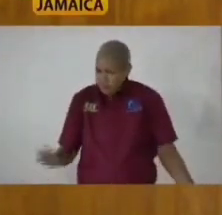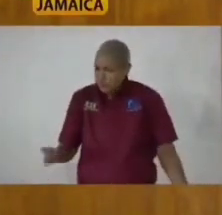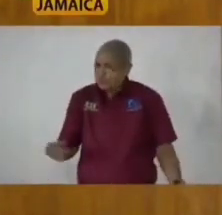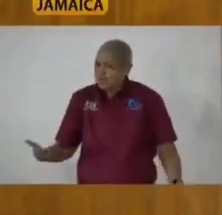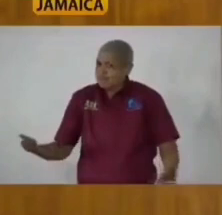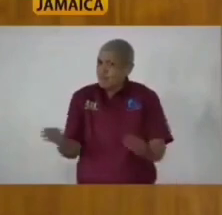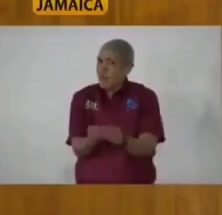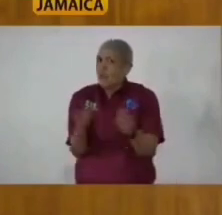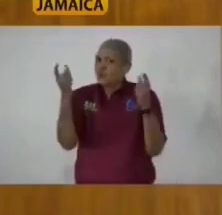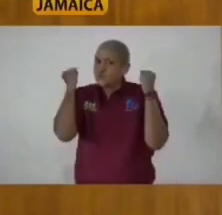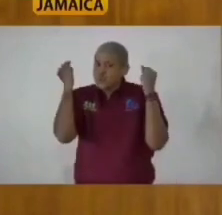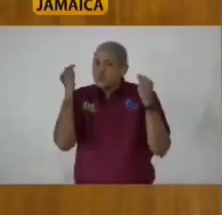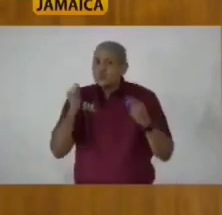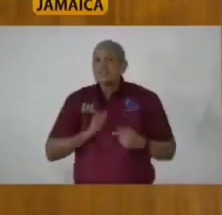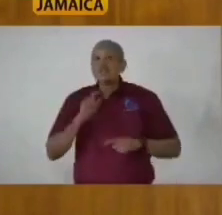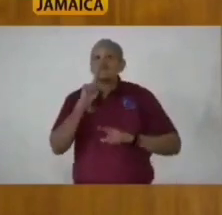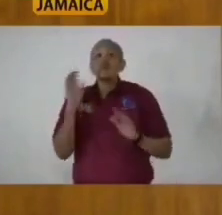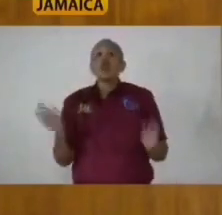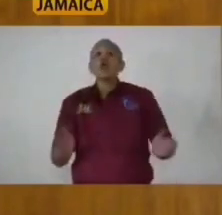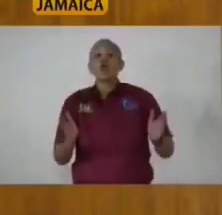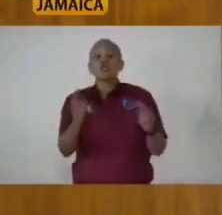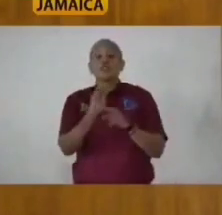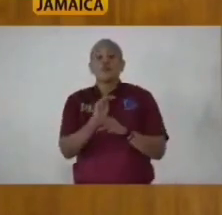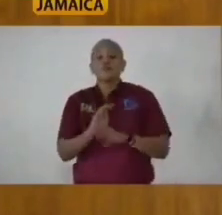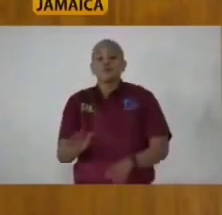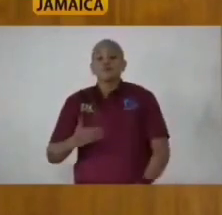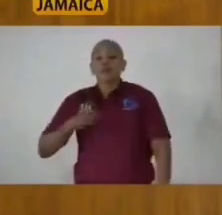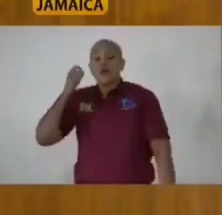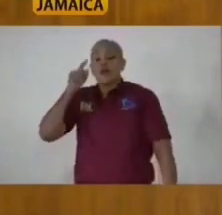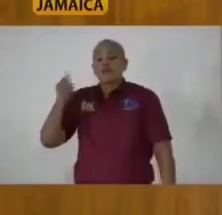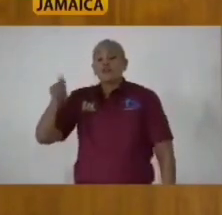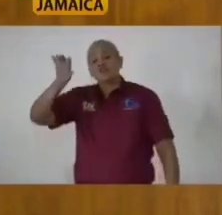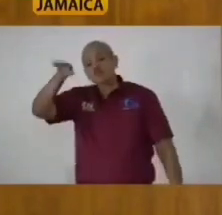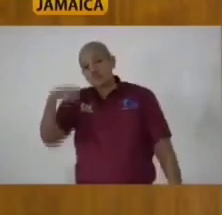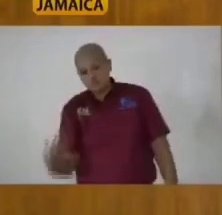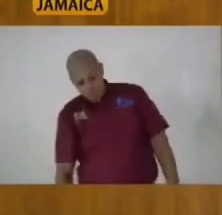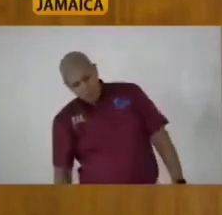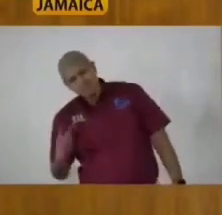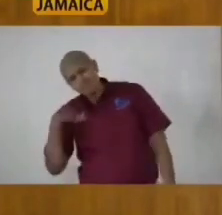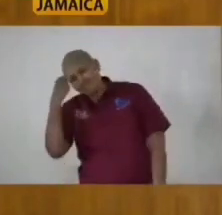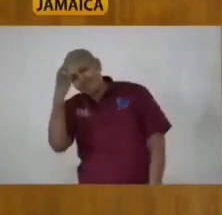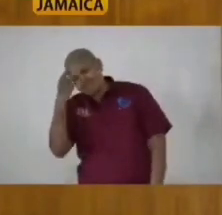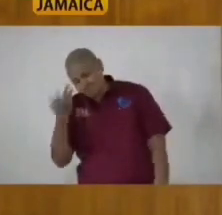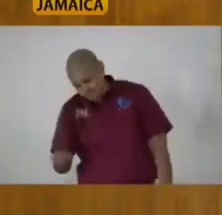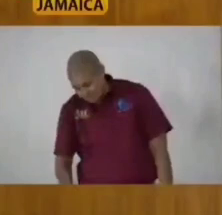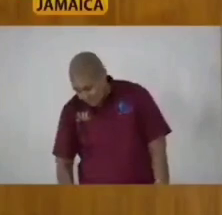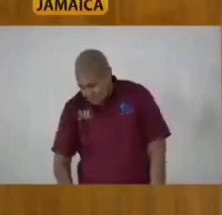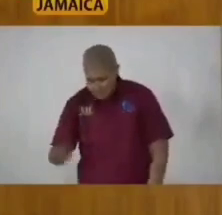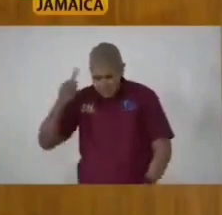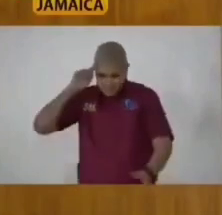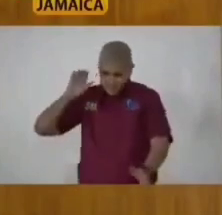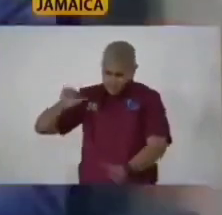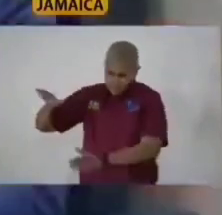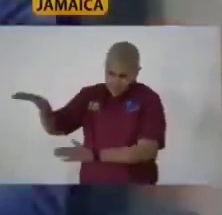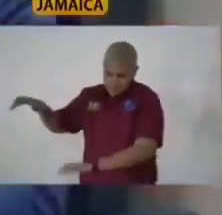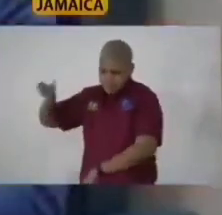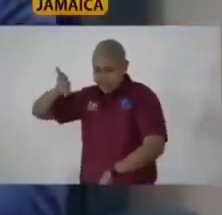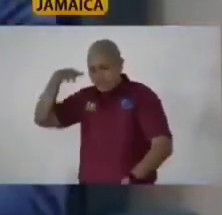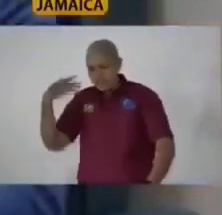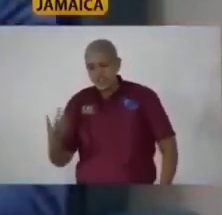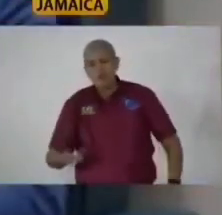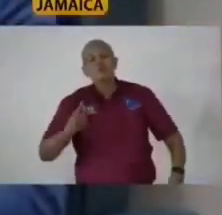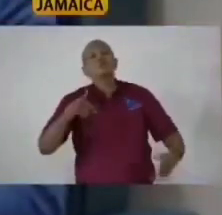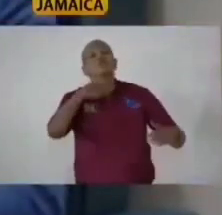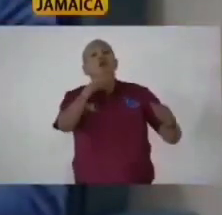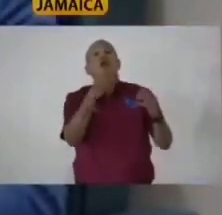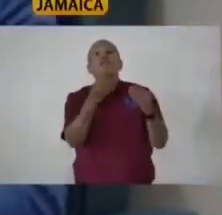the Minister, I understand your disappointment, but put that behind you and let us